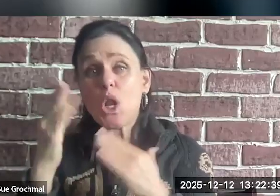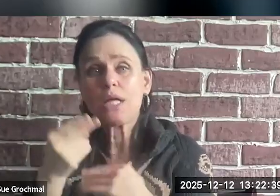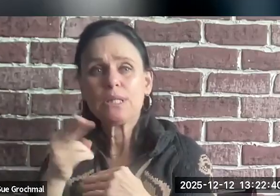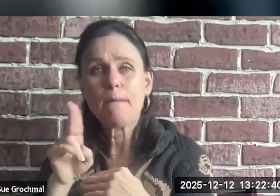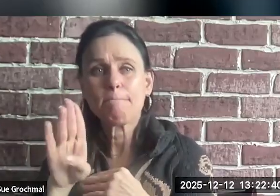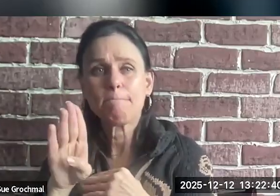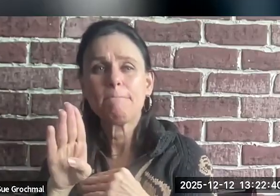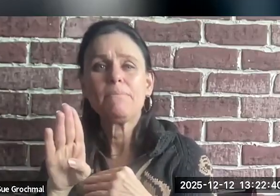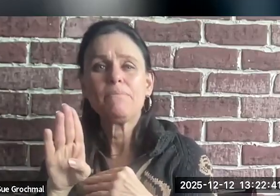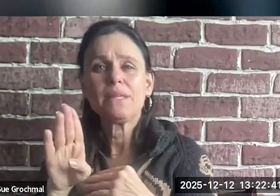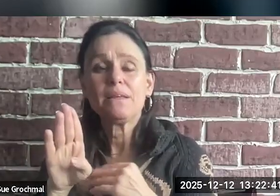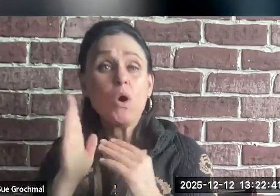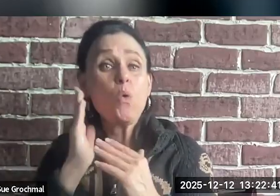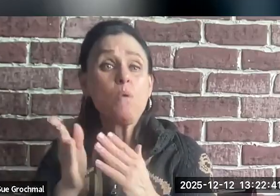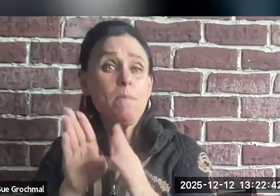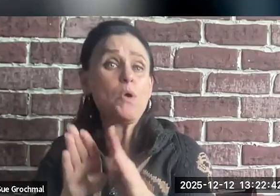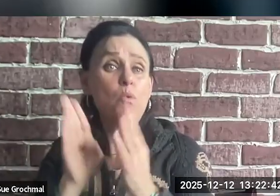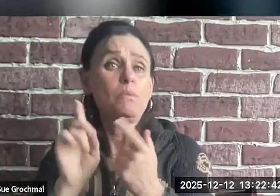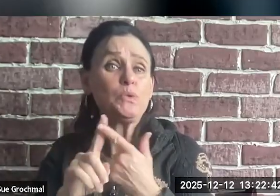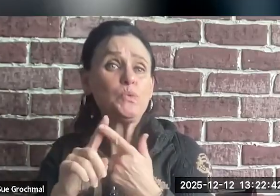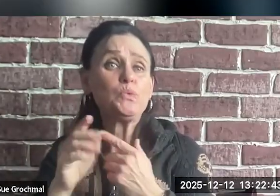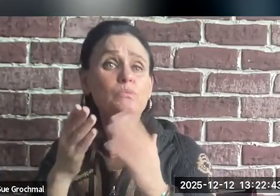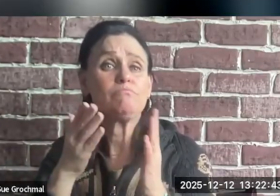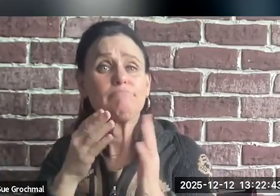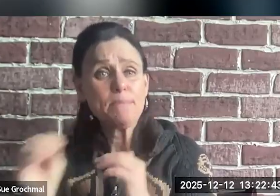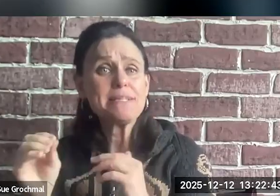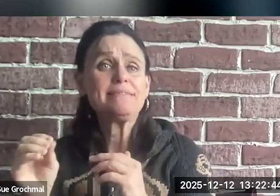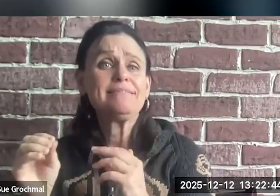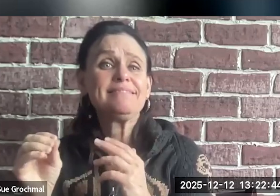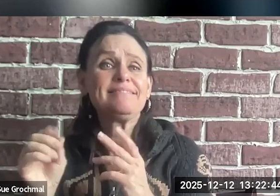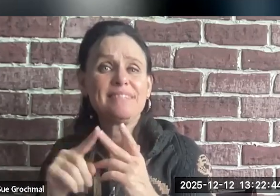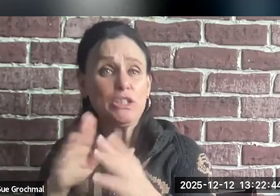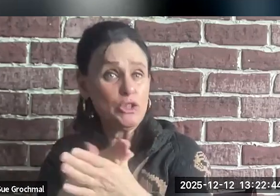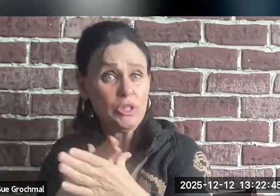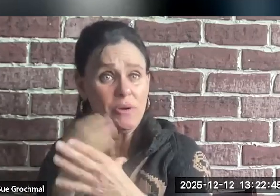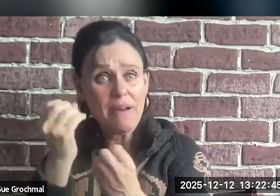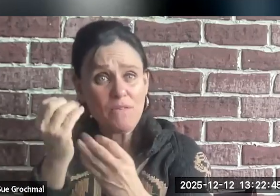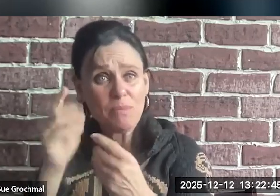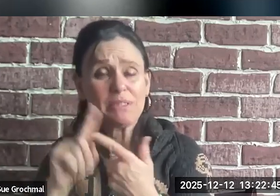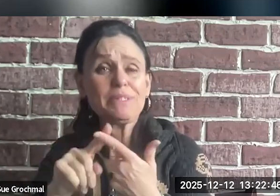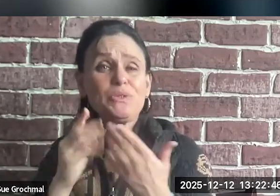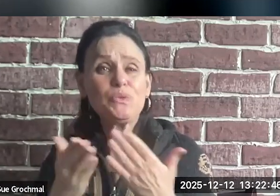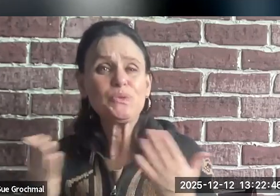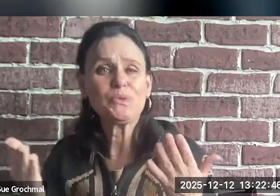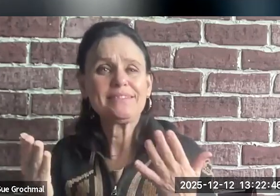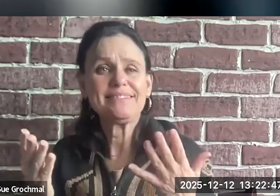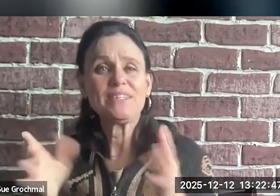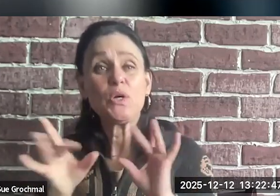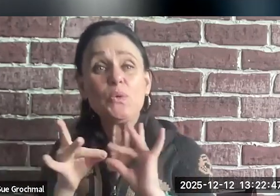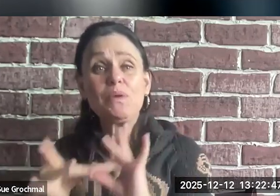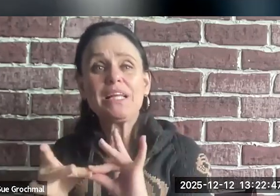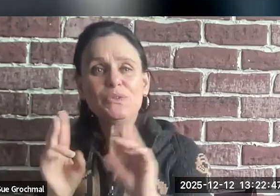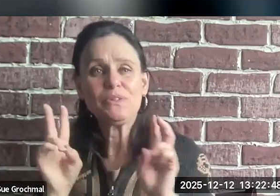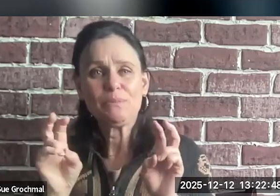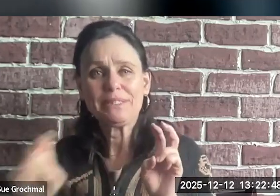which will be open to organizations where we'll share information and resources related to this